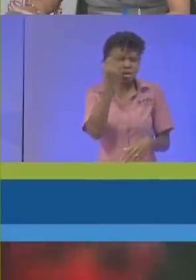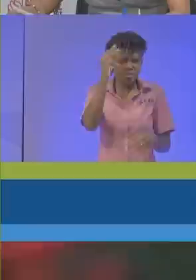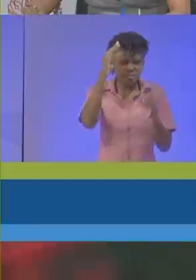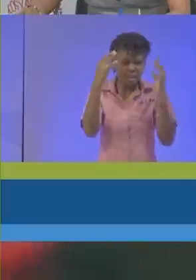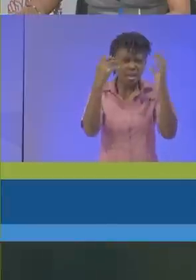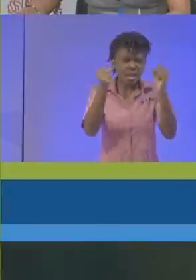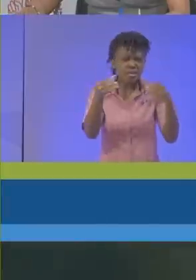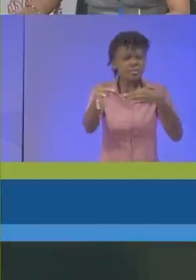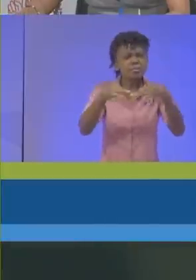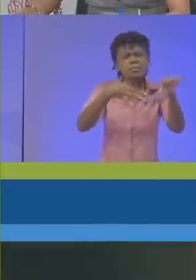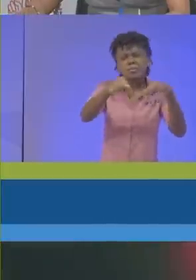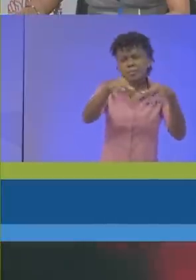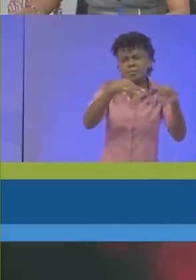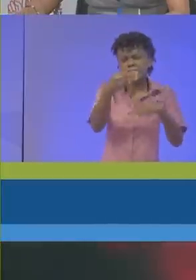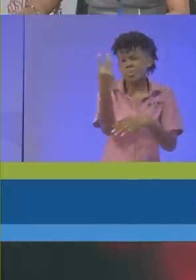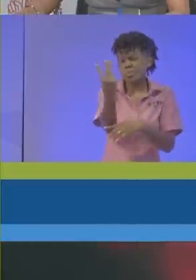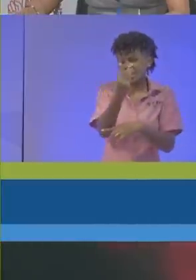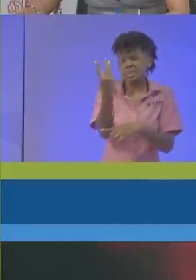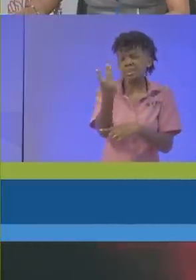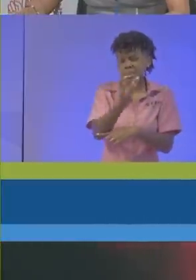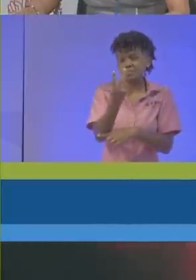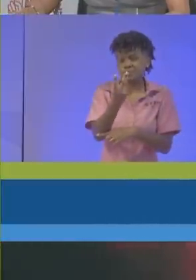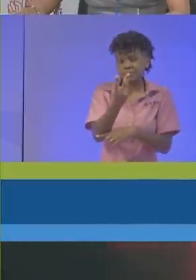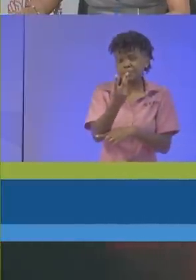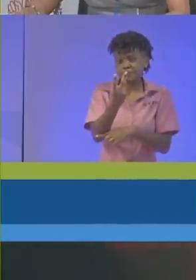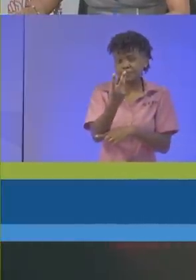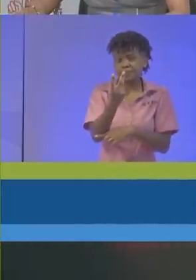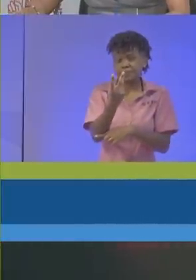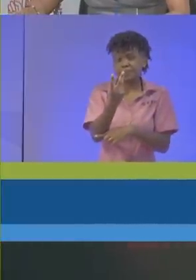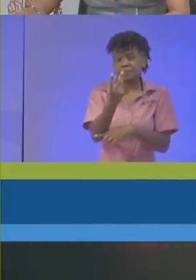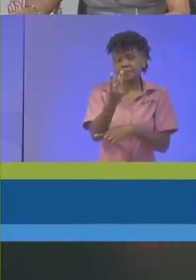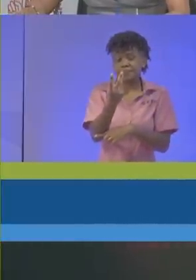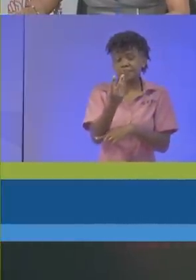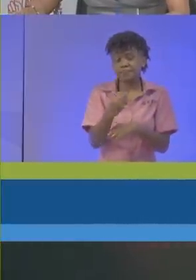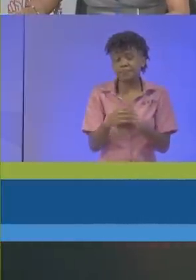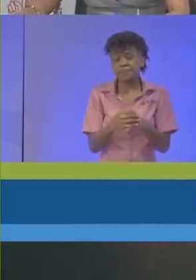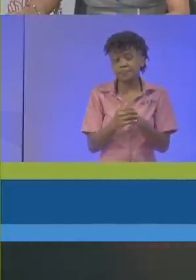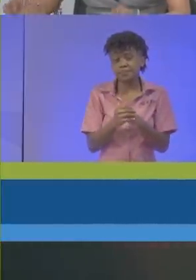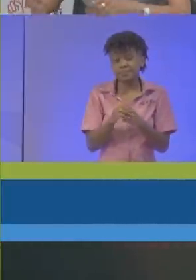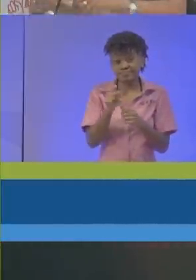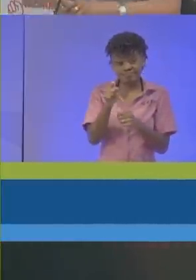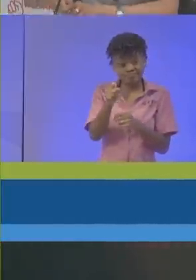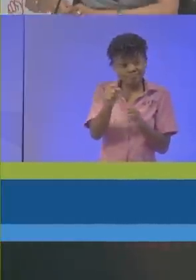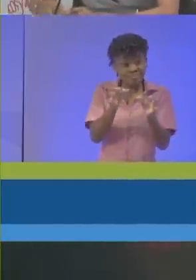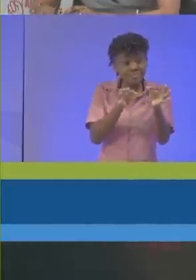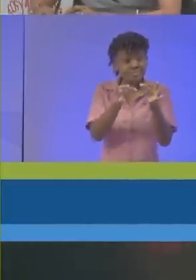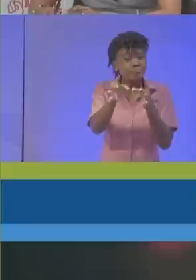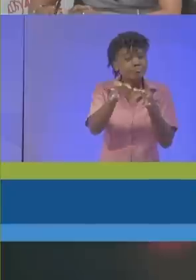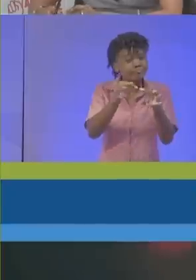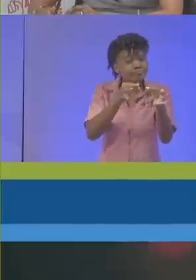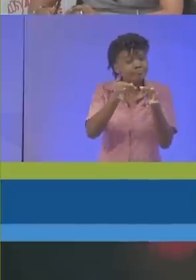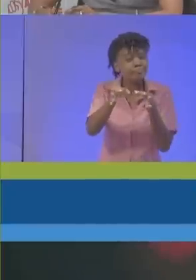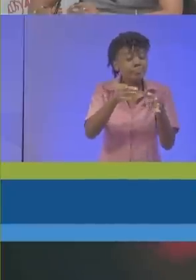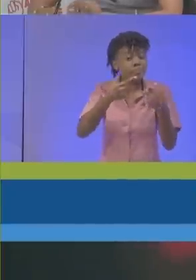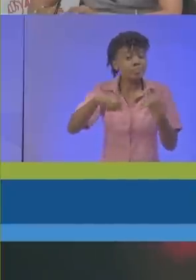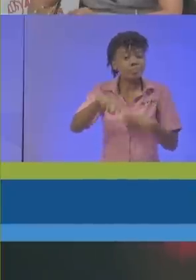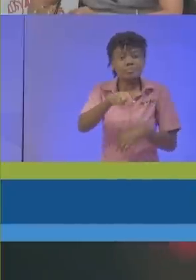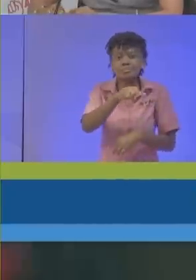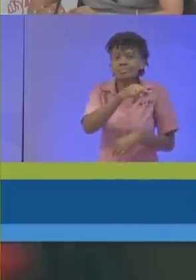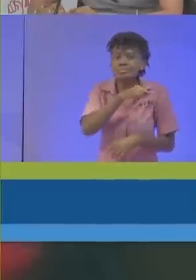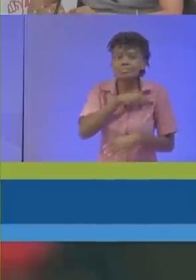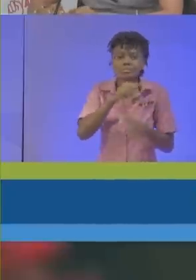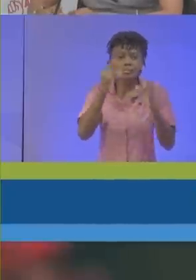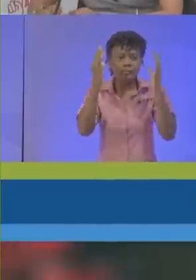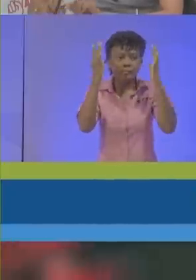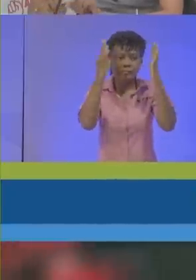on Wednesday press conference. And he mentioned the fact that we had some concerns with respect to our